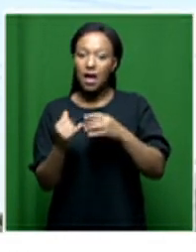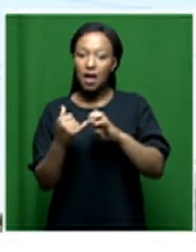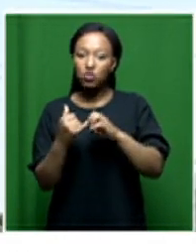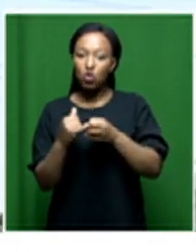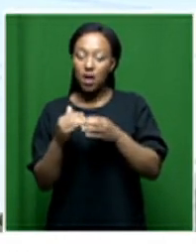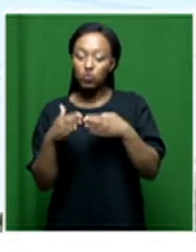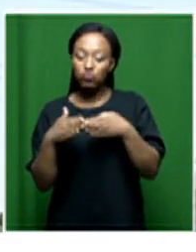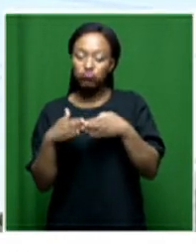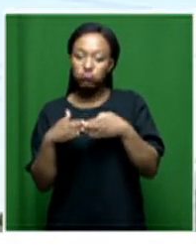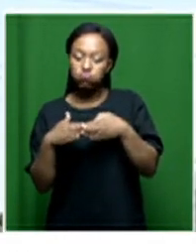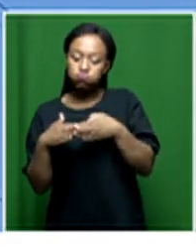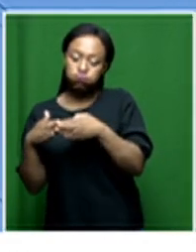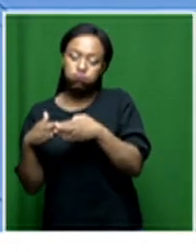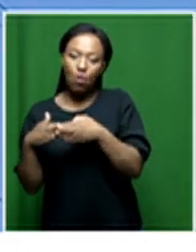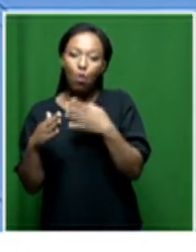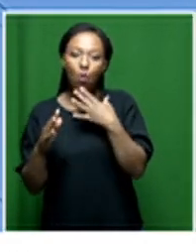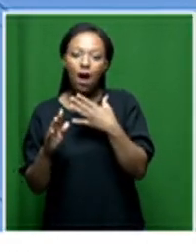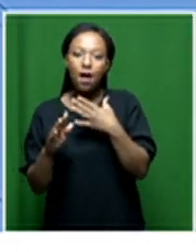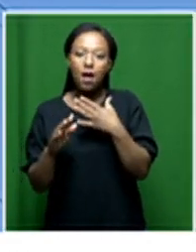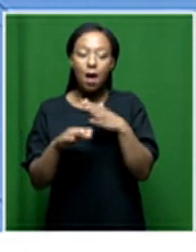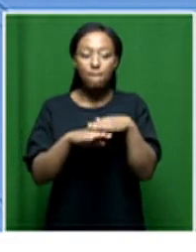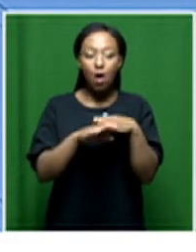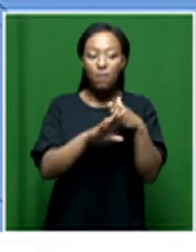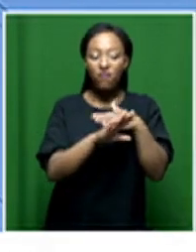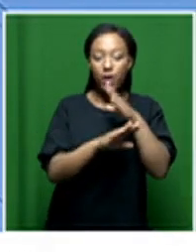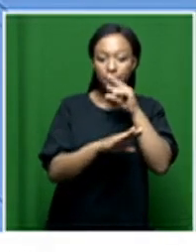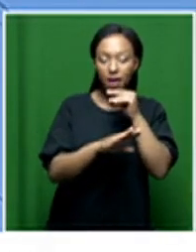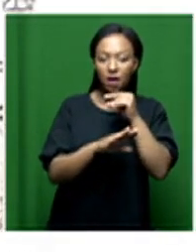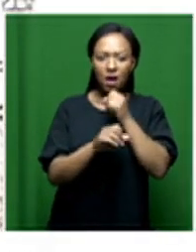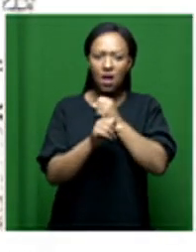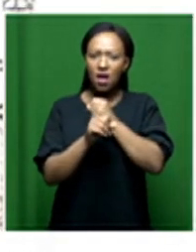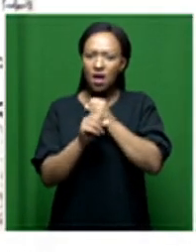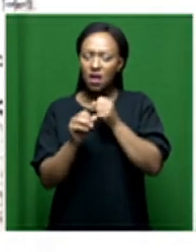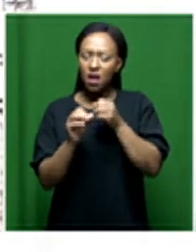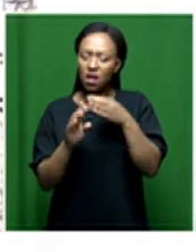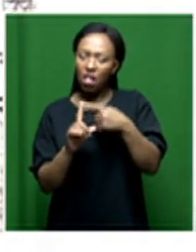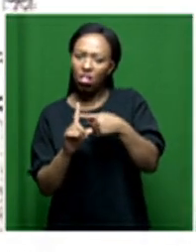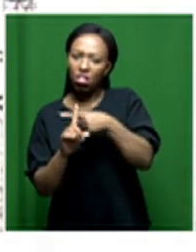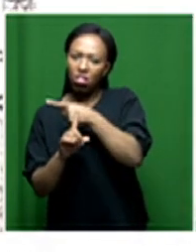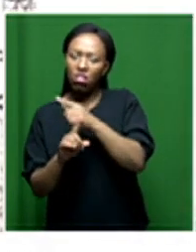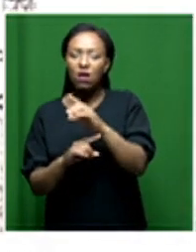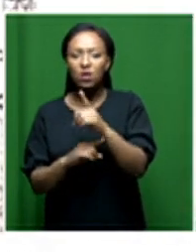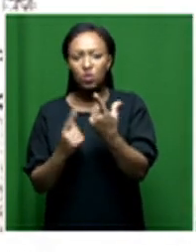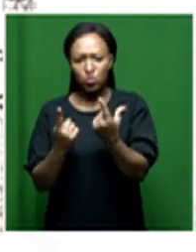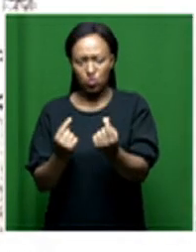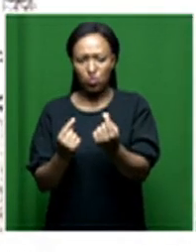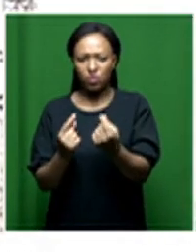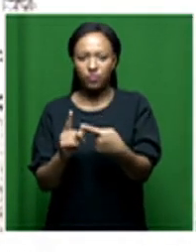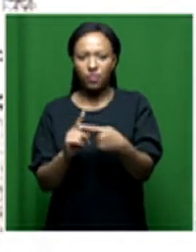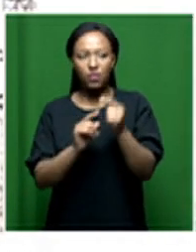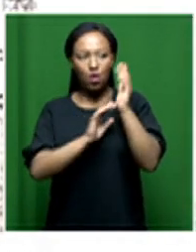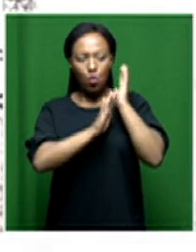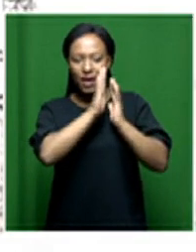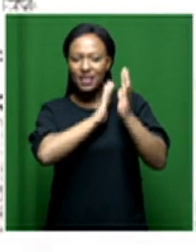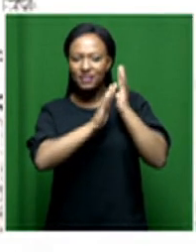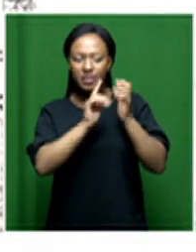the water slightly further than the last time he spoke. So he's navigating the history and